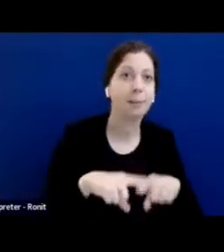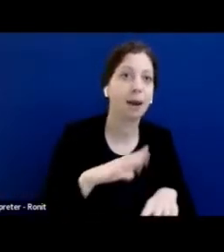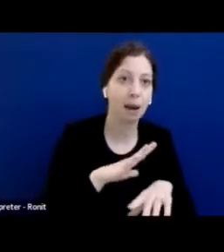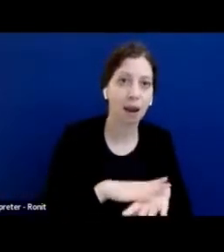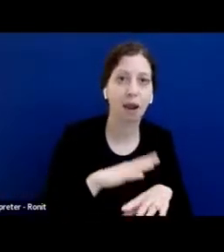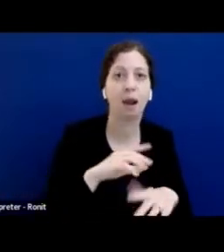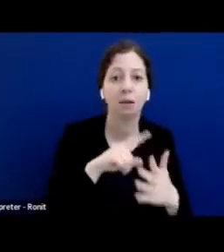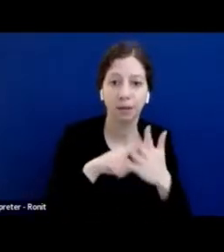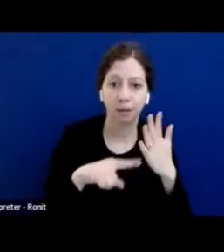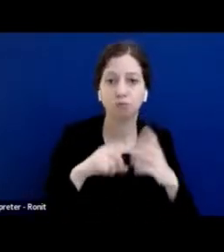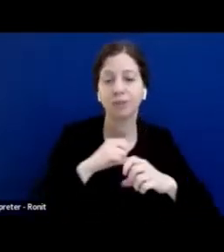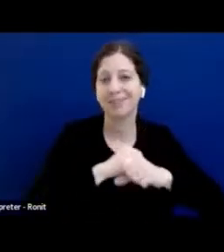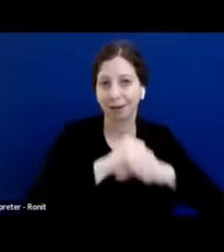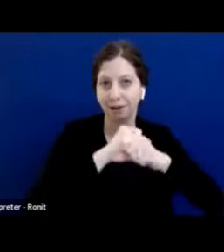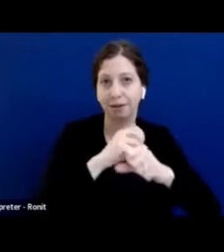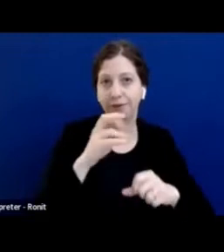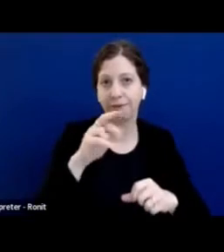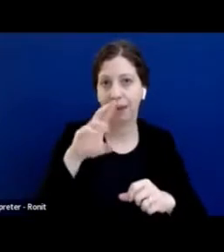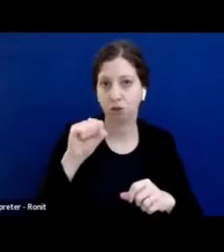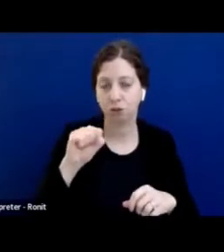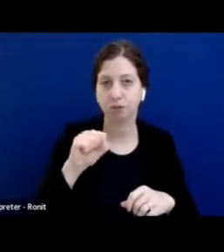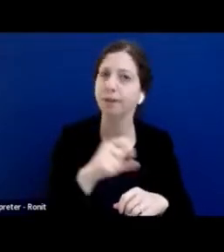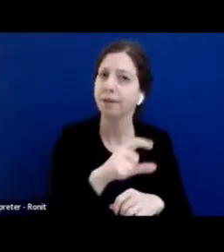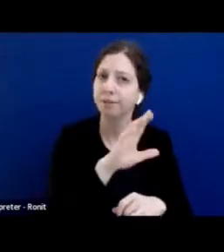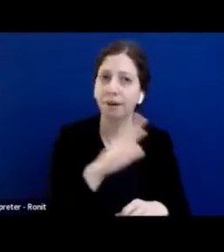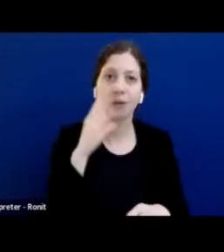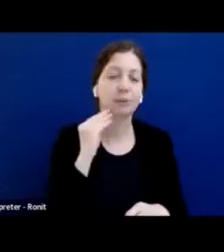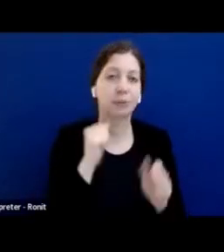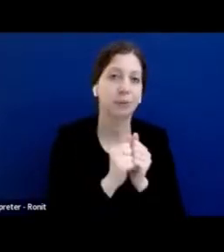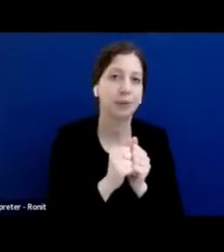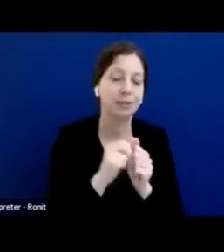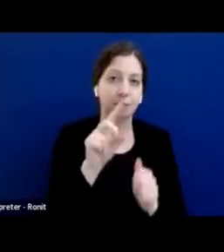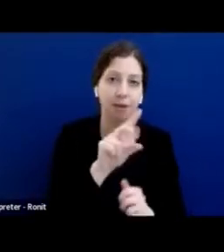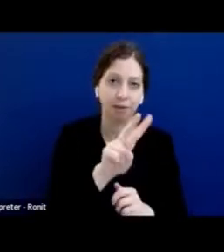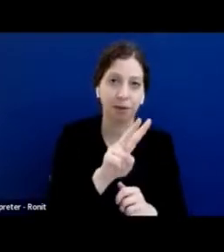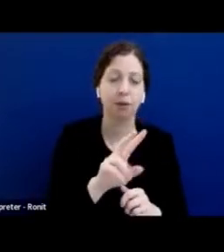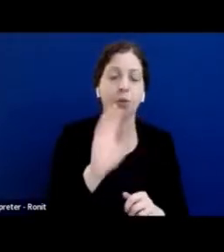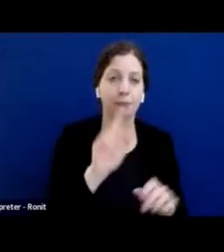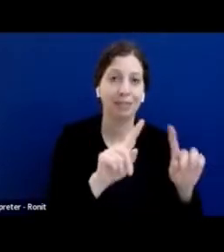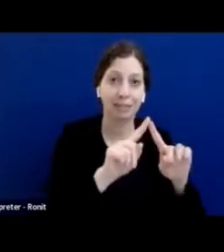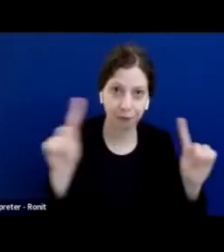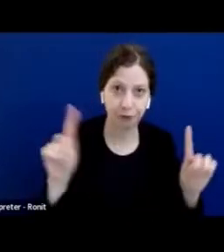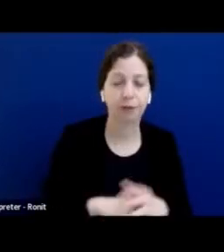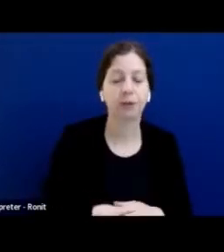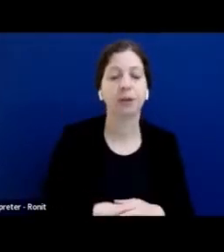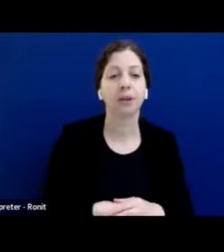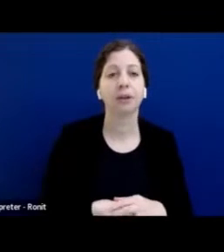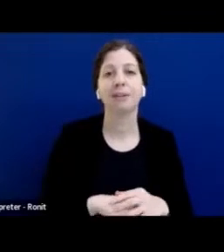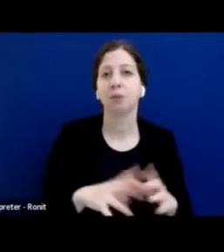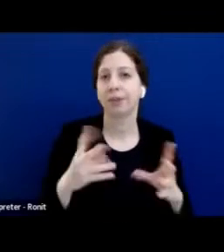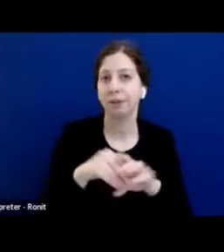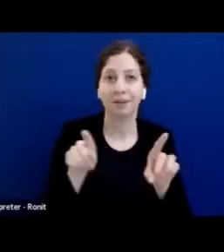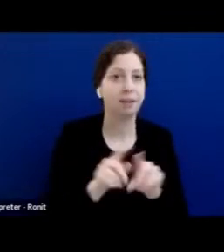those protective factors, their experience with domestic violence is going to be very, very different. So even within the same